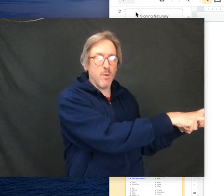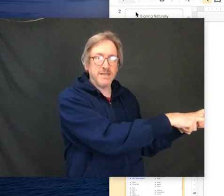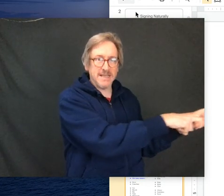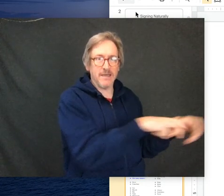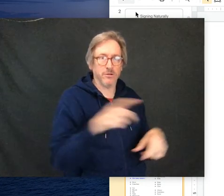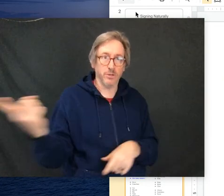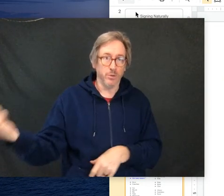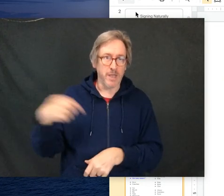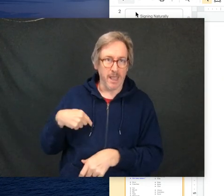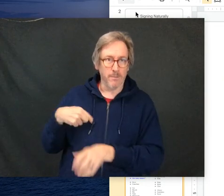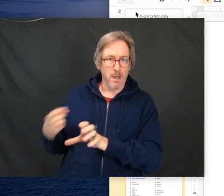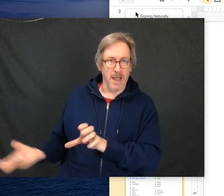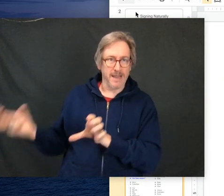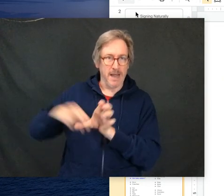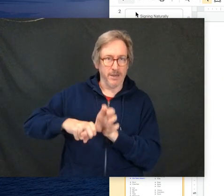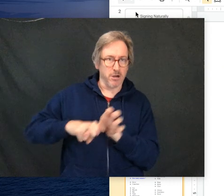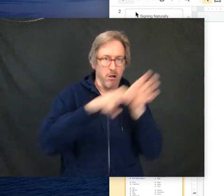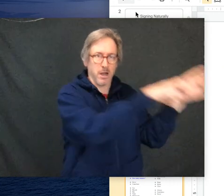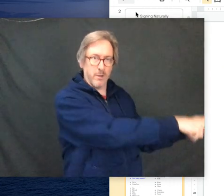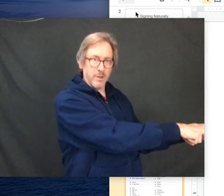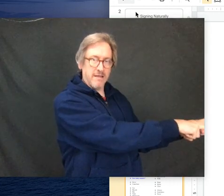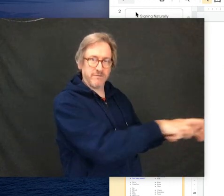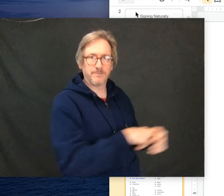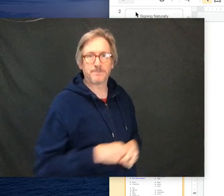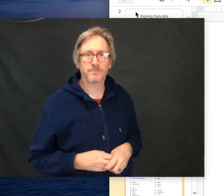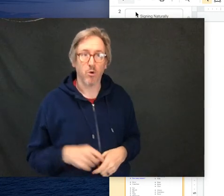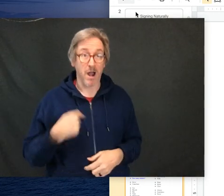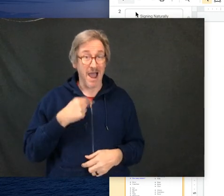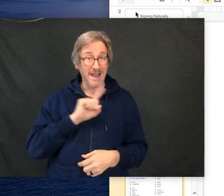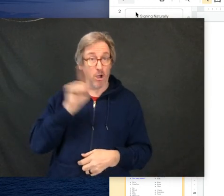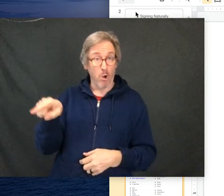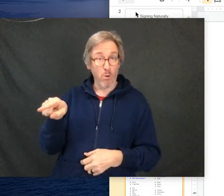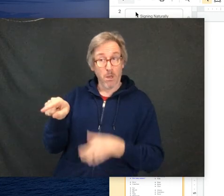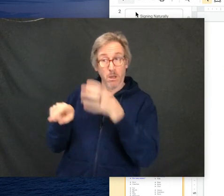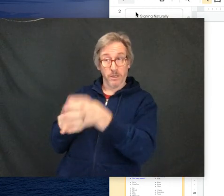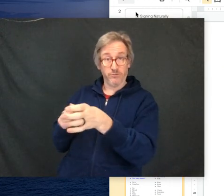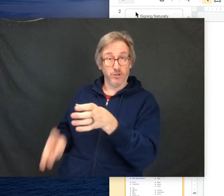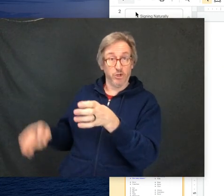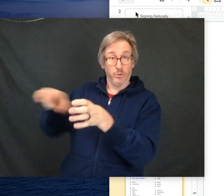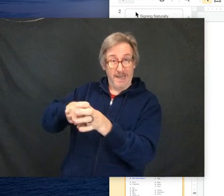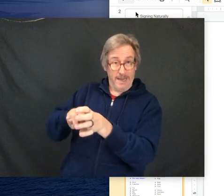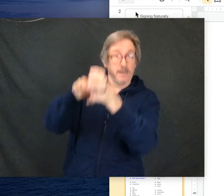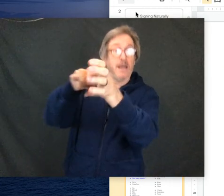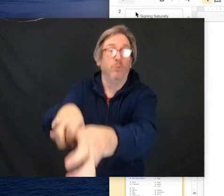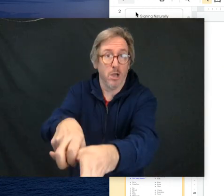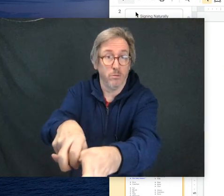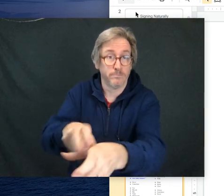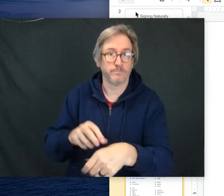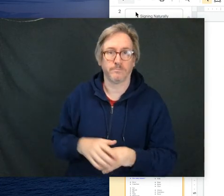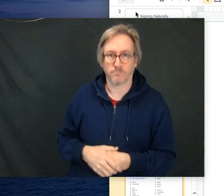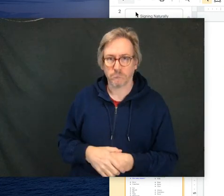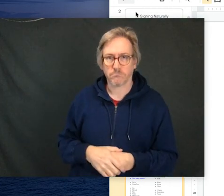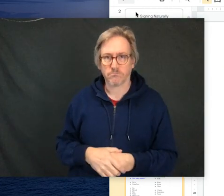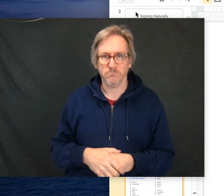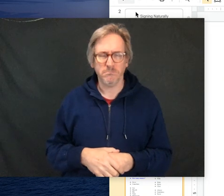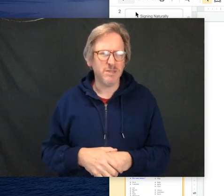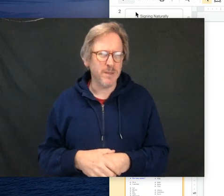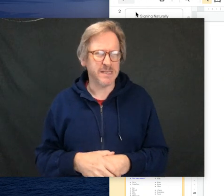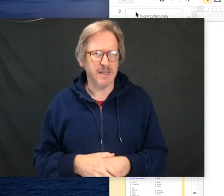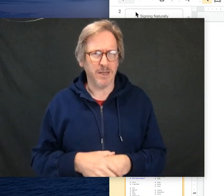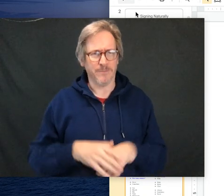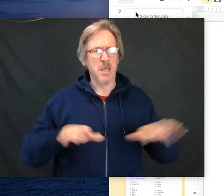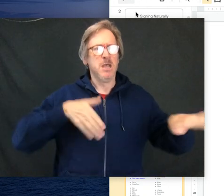We went together. So you came, I got in your car, and we left. Or I go, you get in, and we'll go.